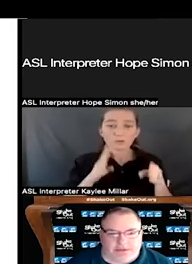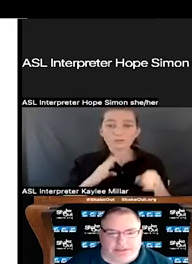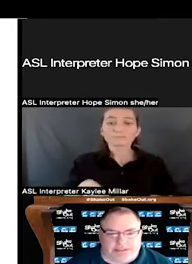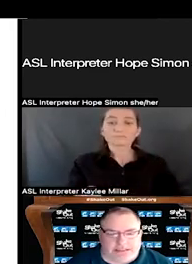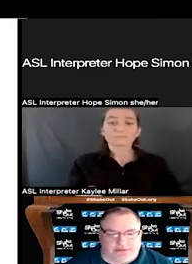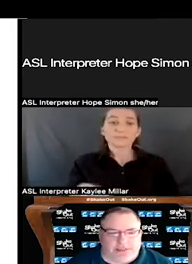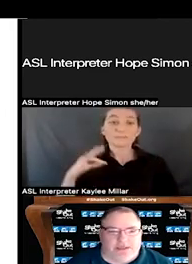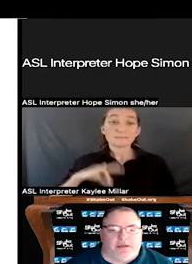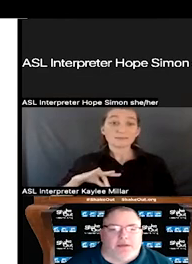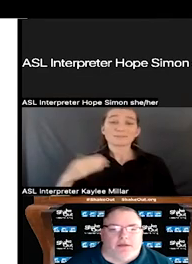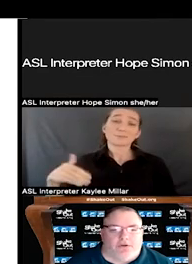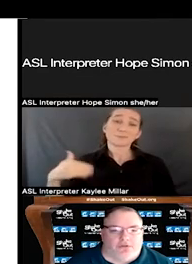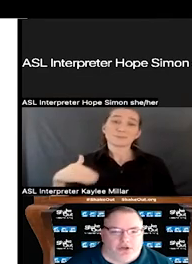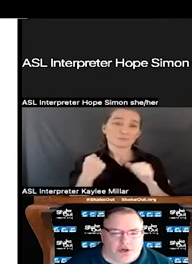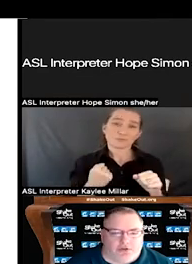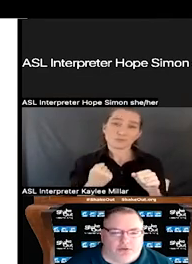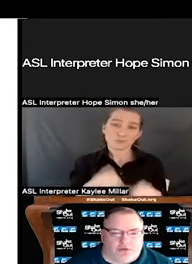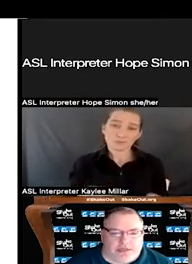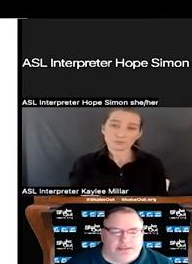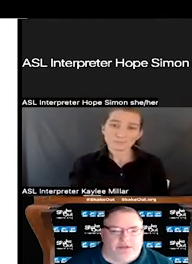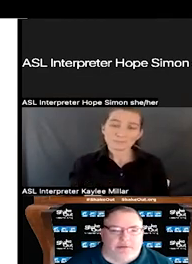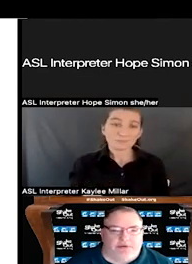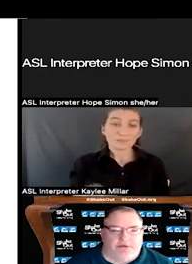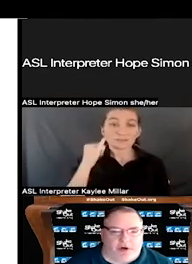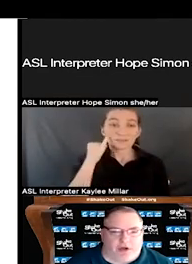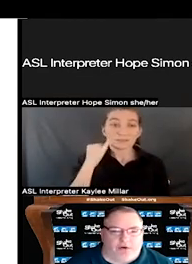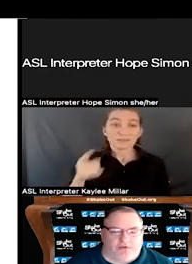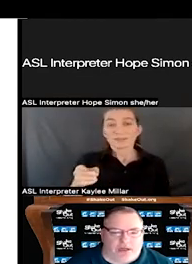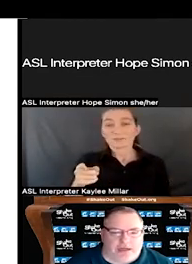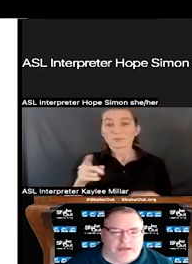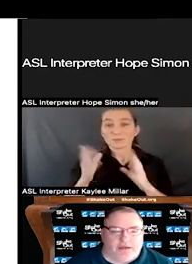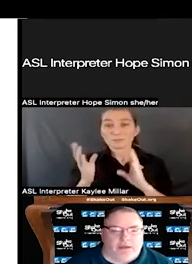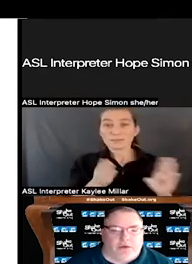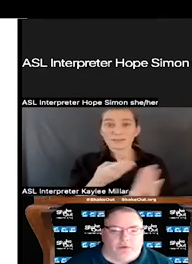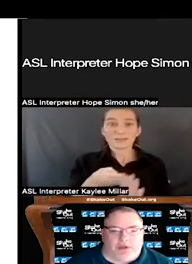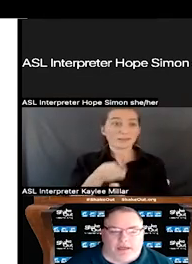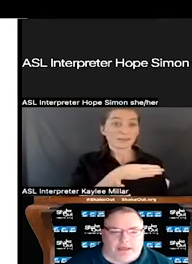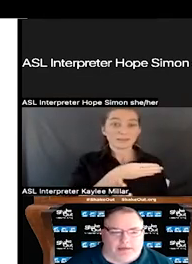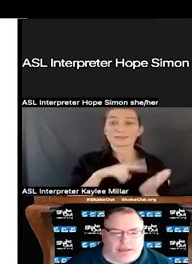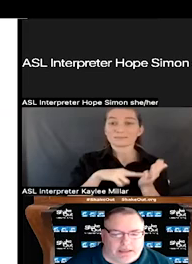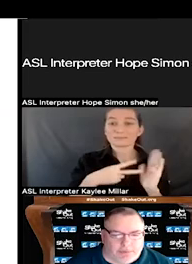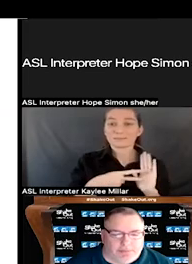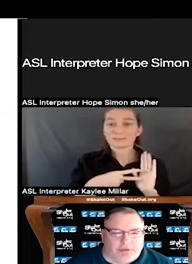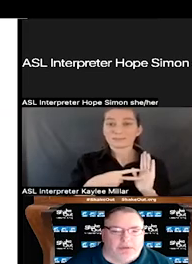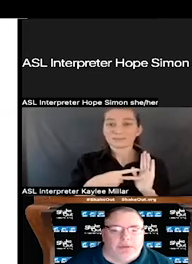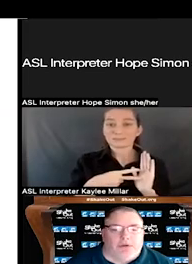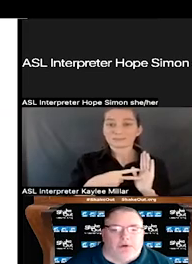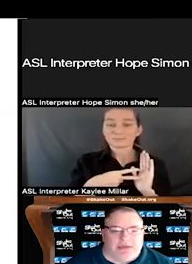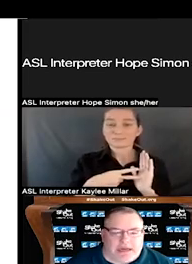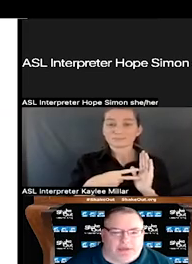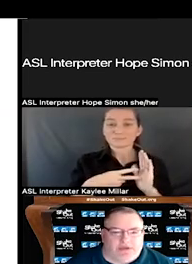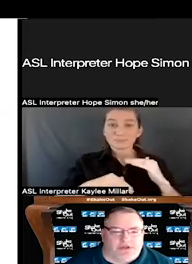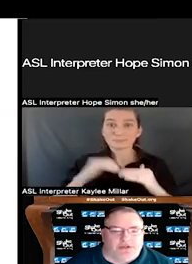is really significant. If you secured things so they won't fall or fly or hit people